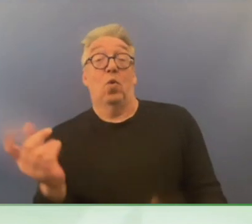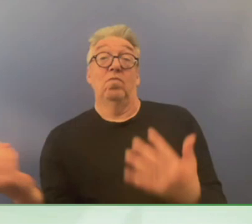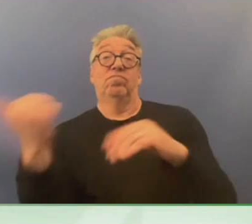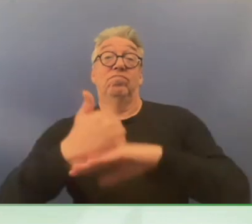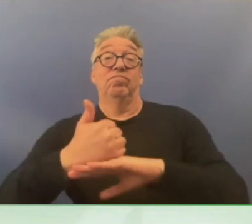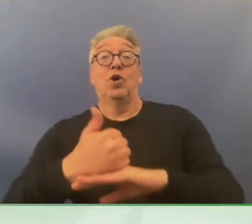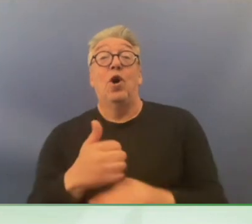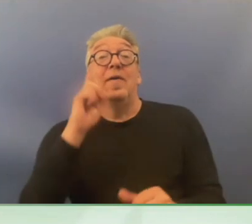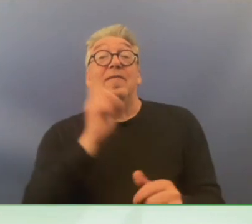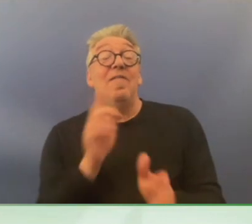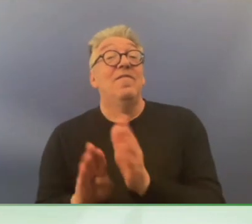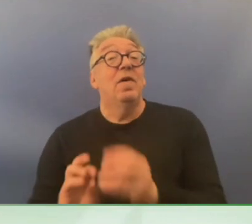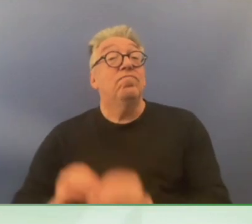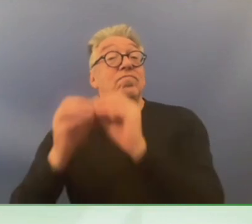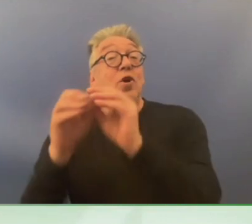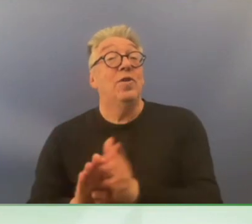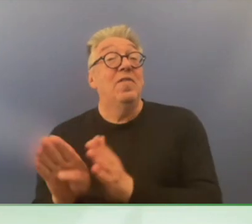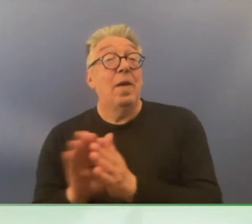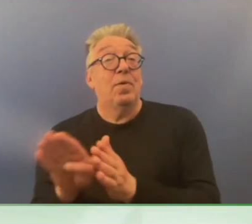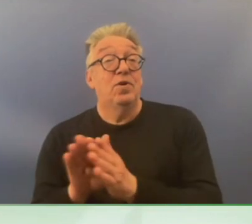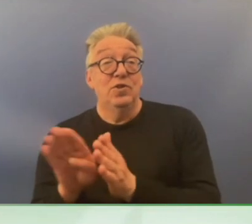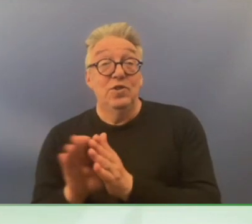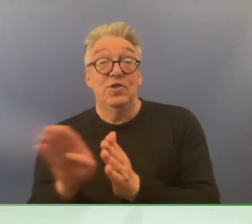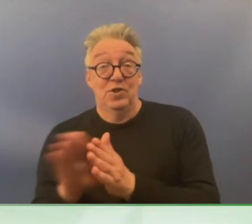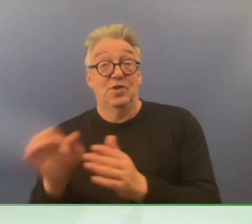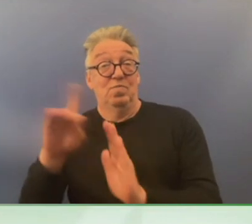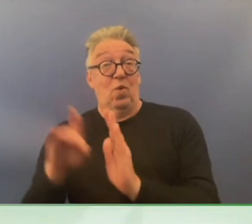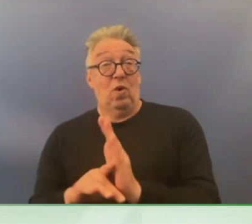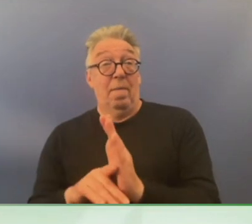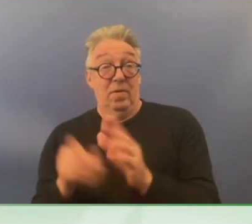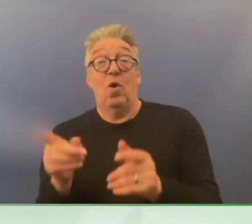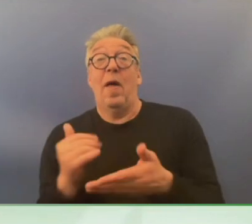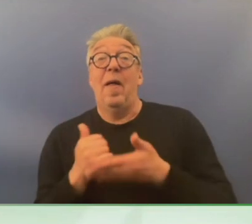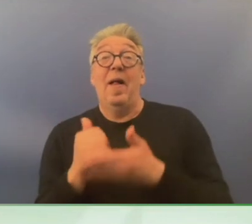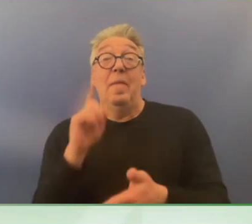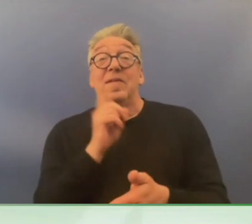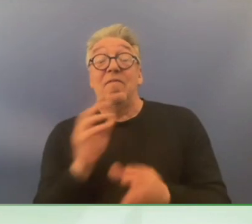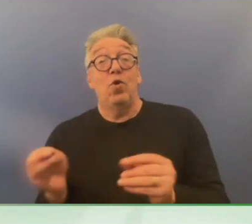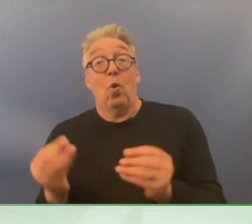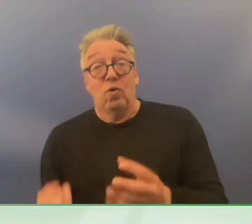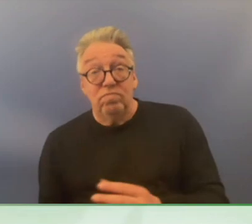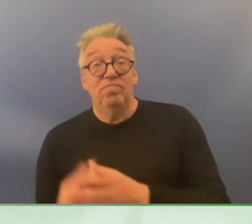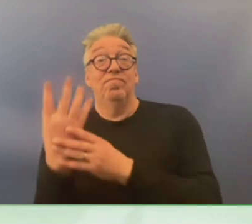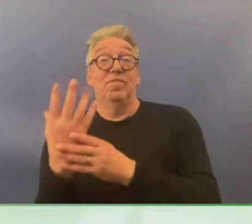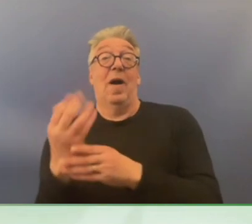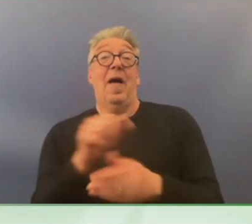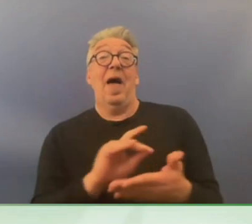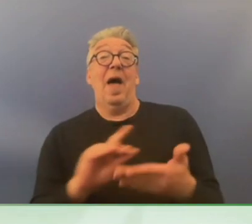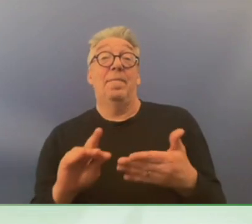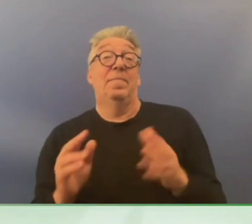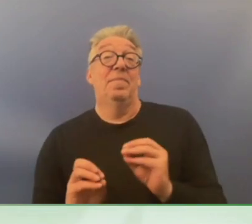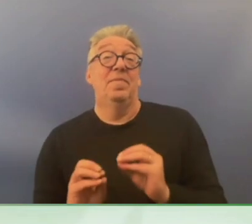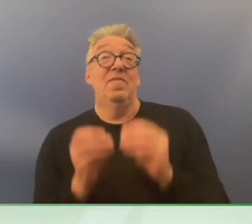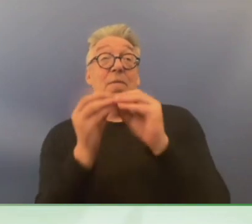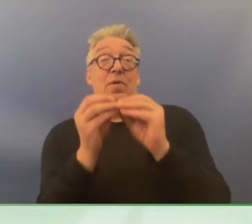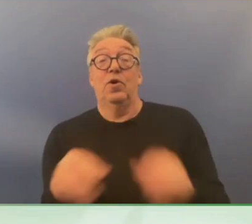teach deaf youth iOS app development, work readiness, and real-life projects. We also have Antal. Antal is the co-founder